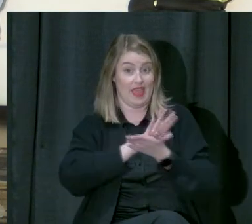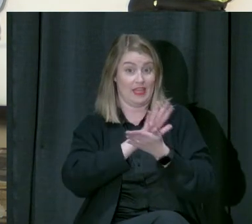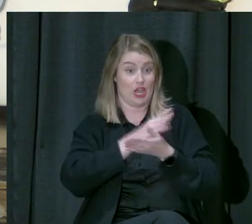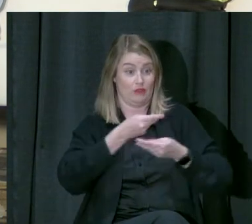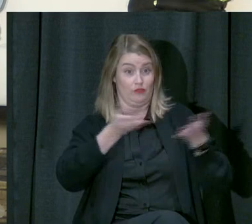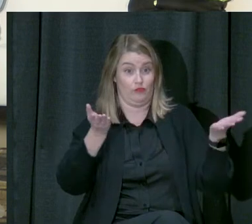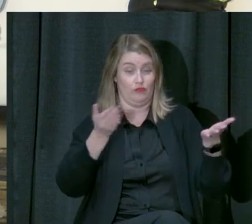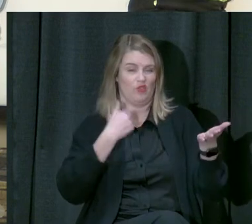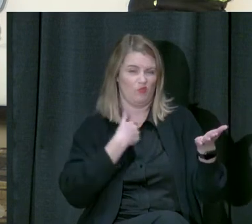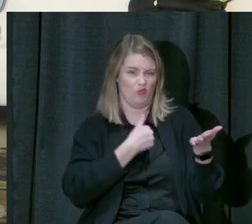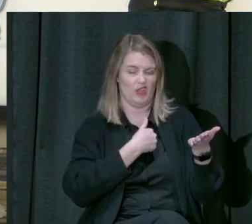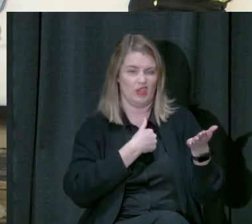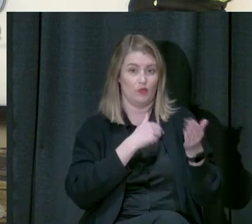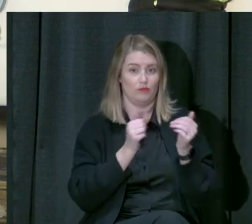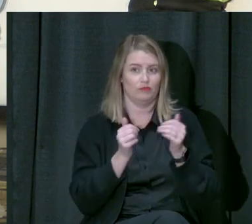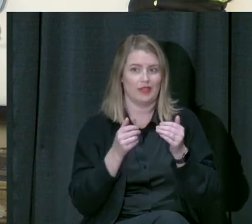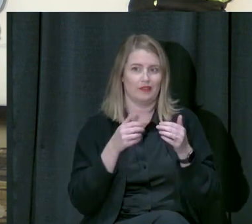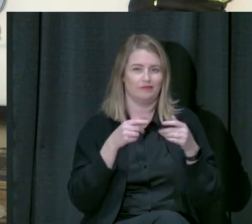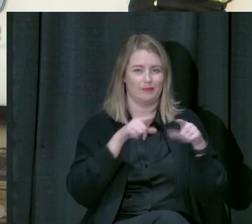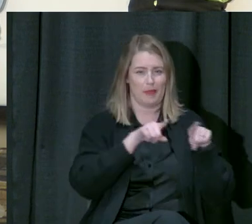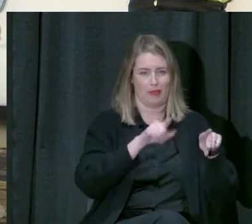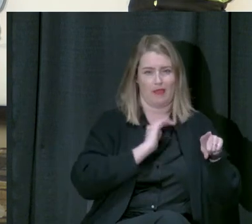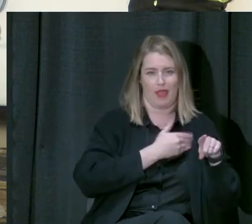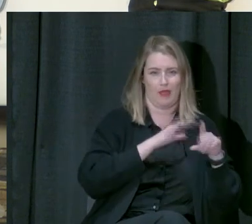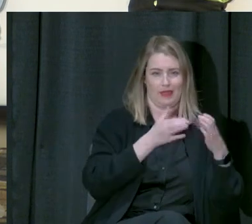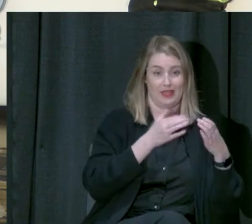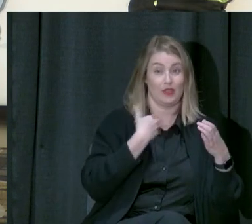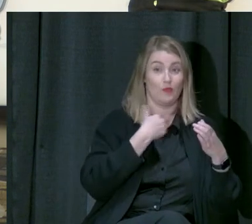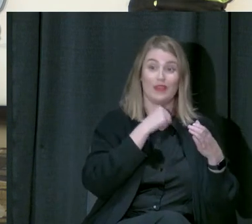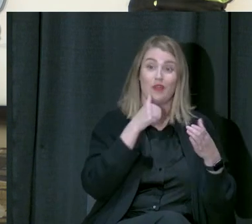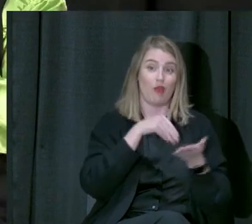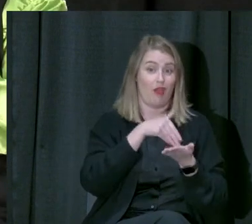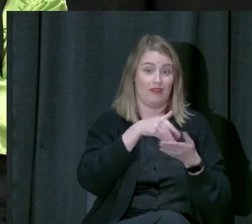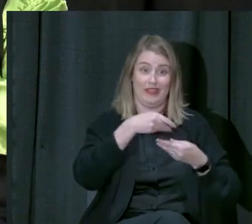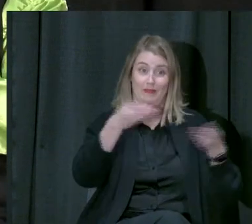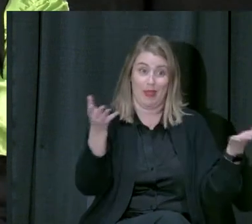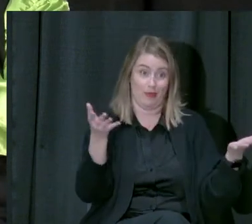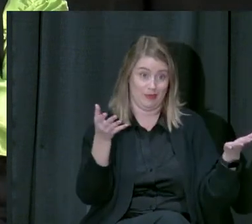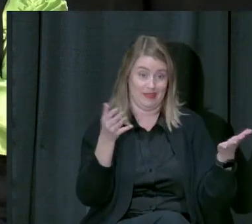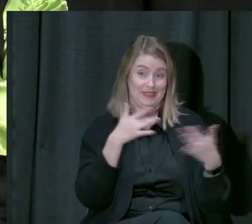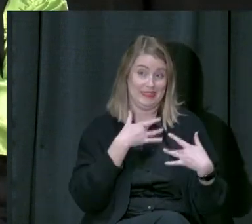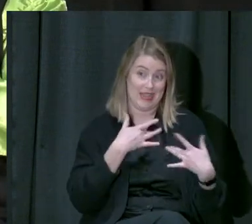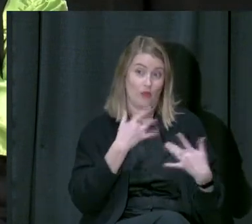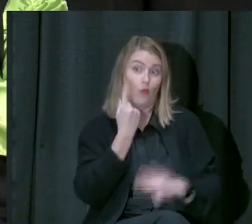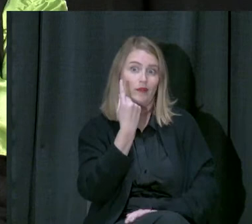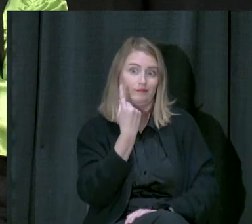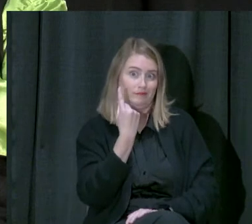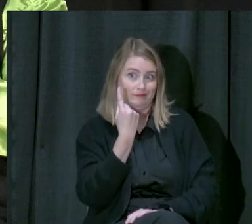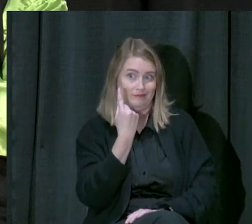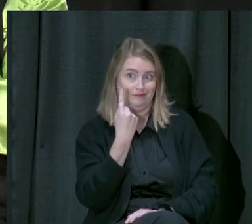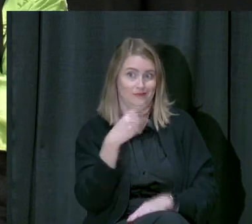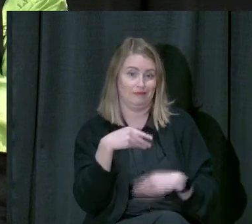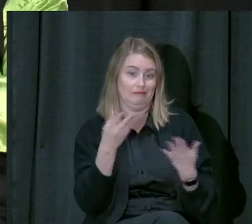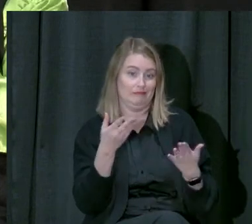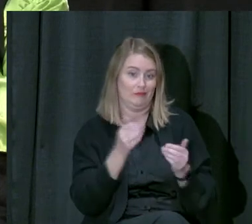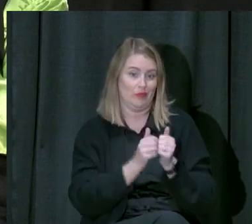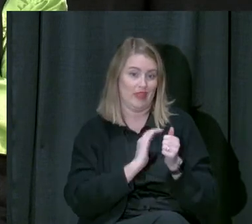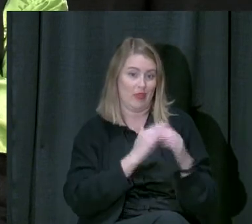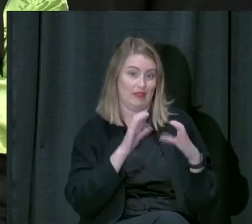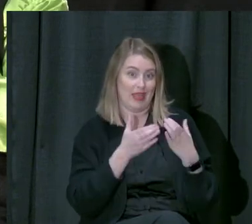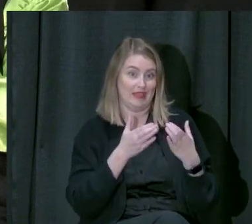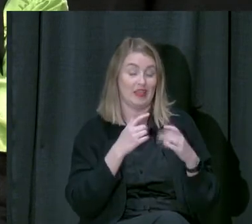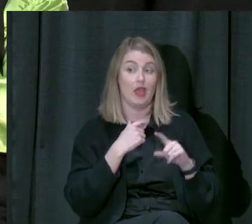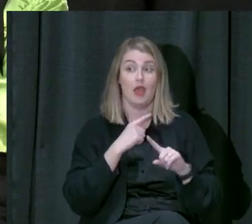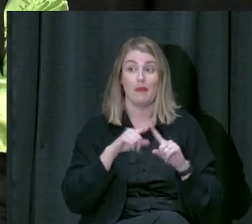our class are really, we don't give them out very often. Normally, we give one handout away with our classes, but I